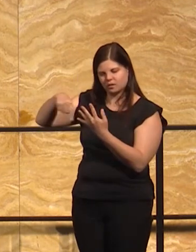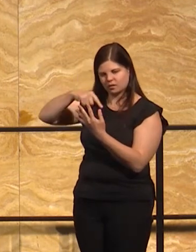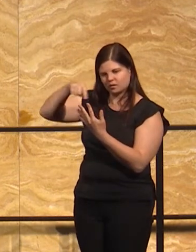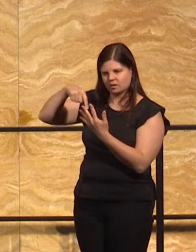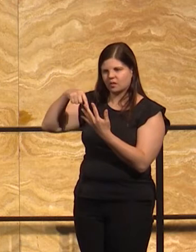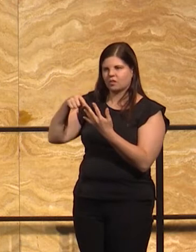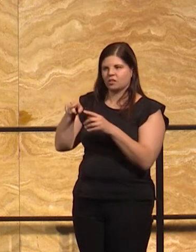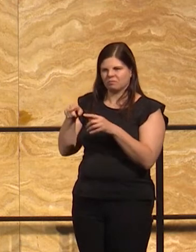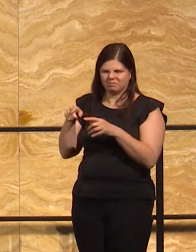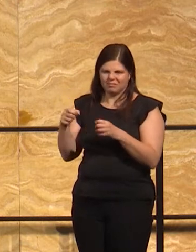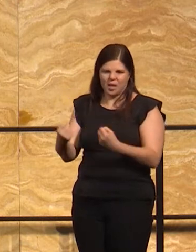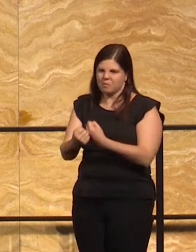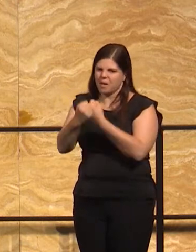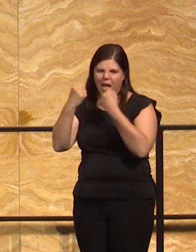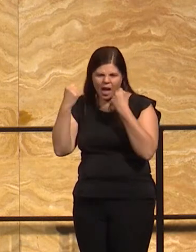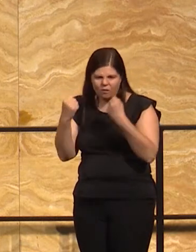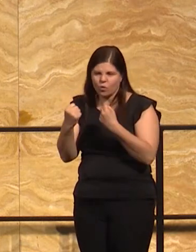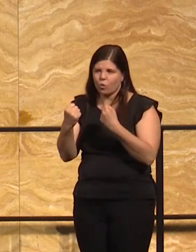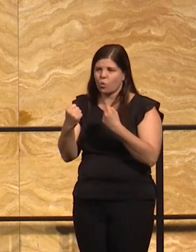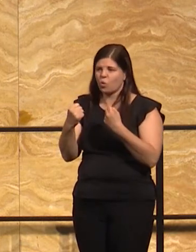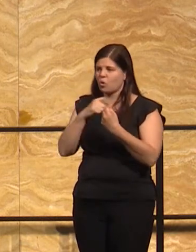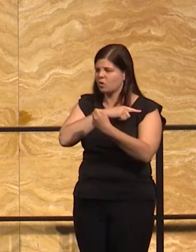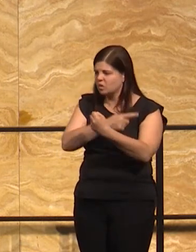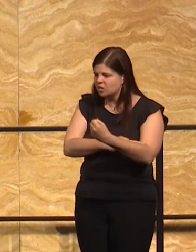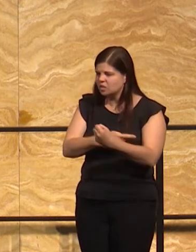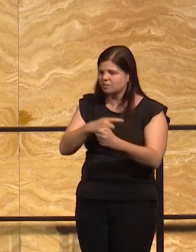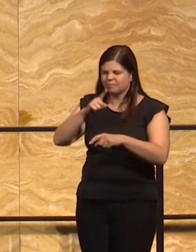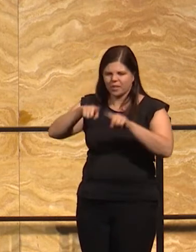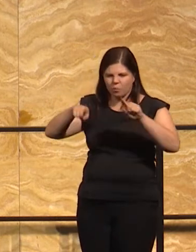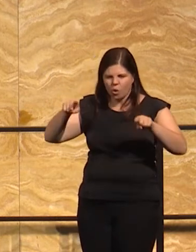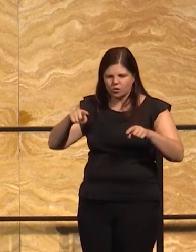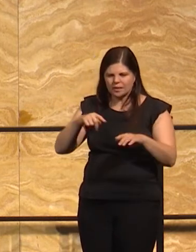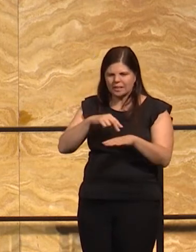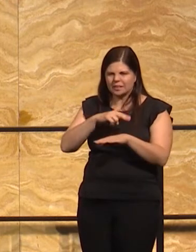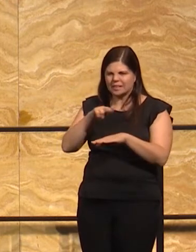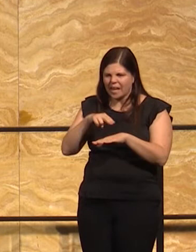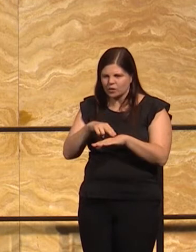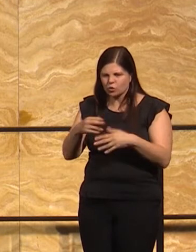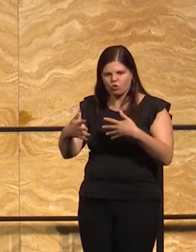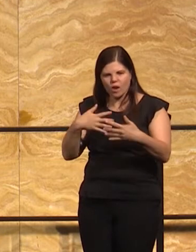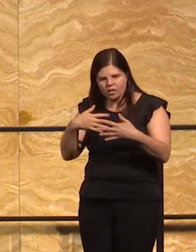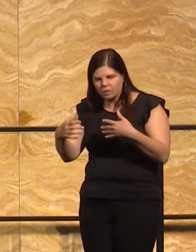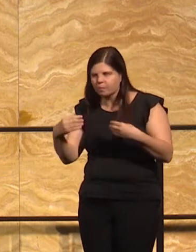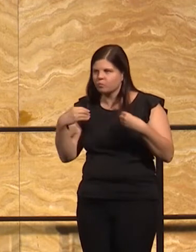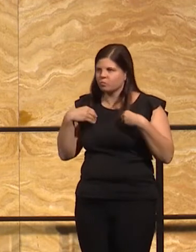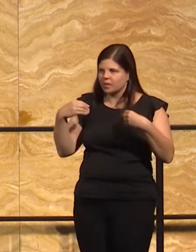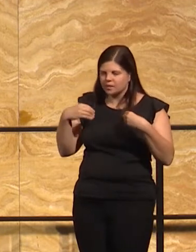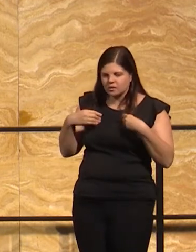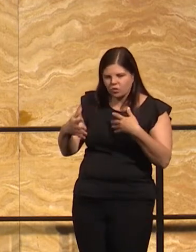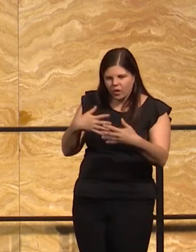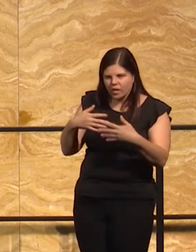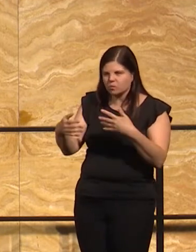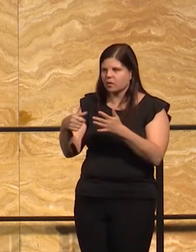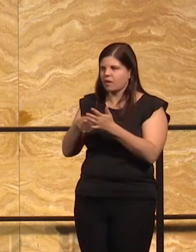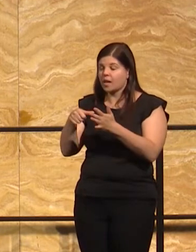about powerful, if you like, multinational arrangements as well, business arrangements or a